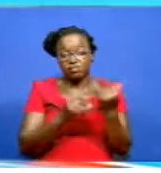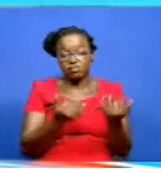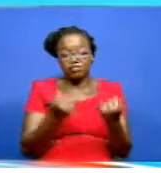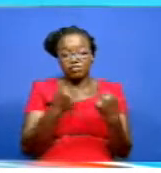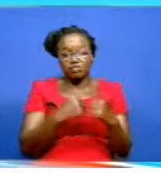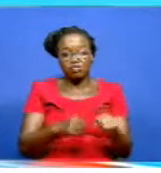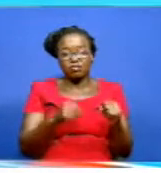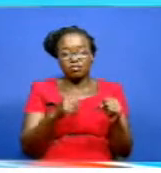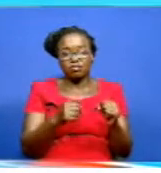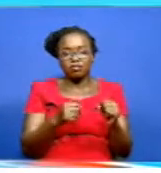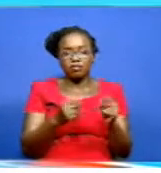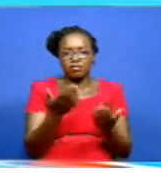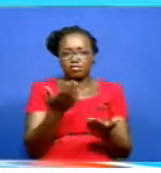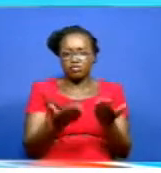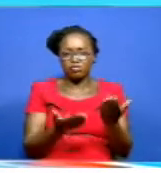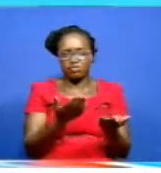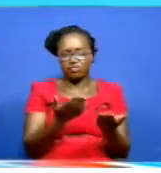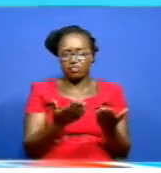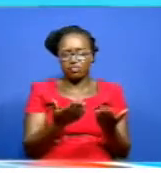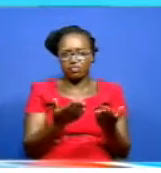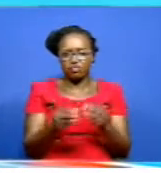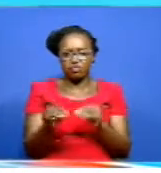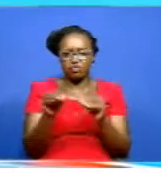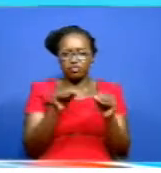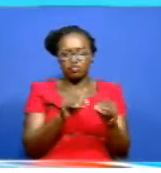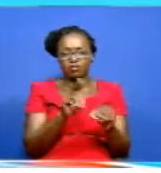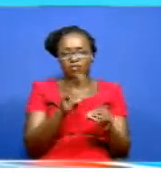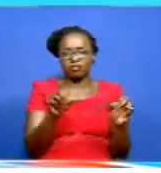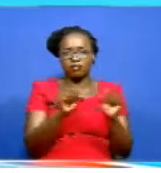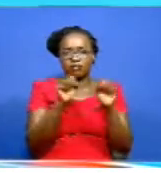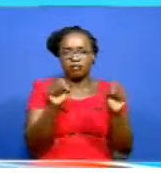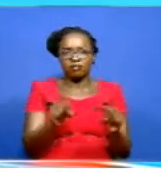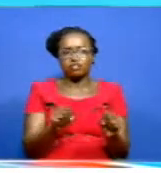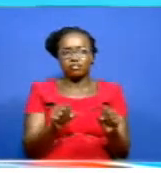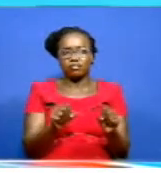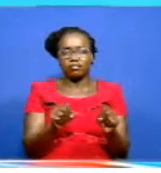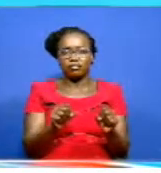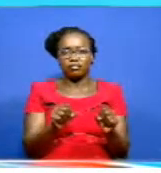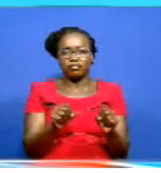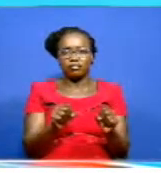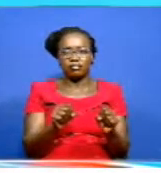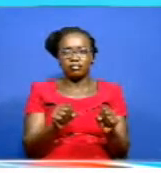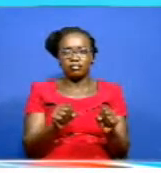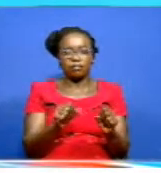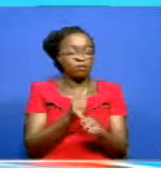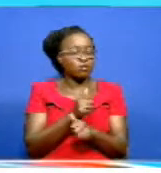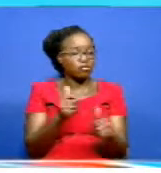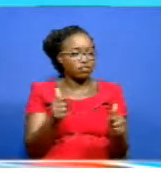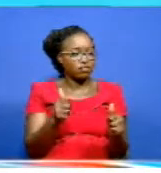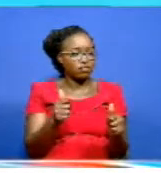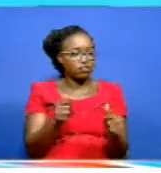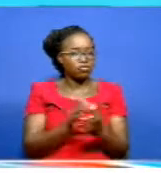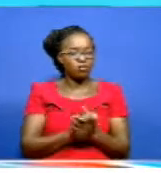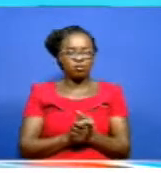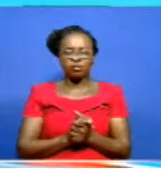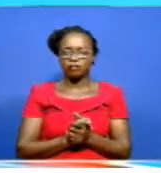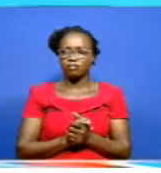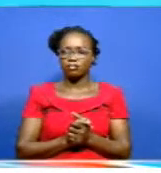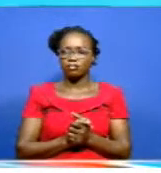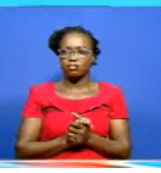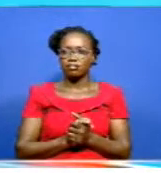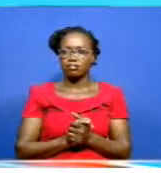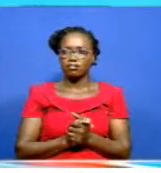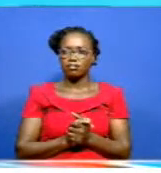to rationalize and put those 2 systems in one gear? So in